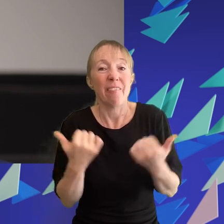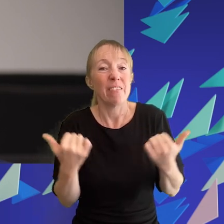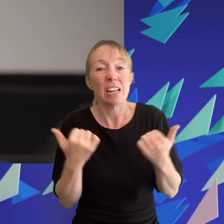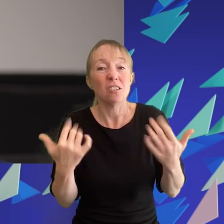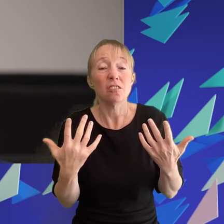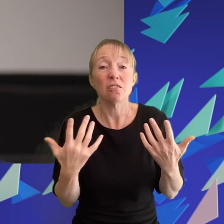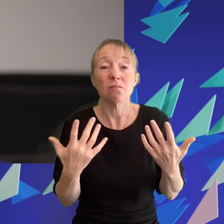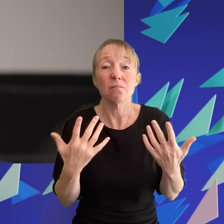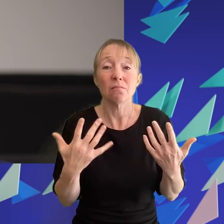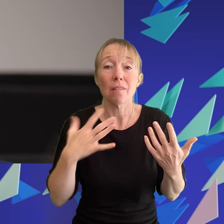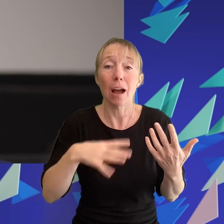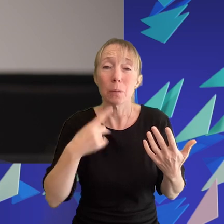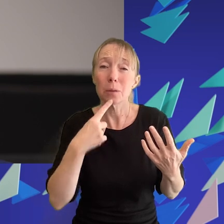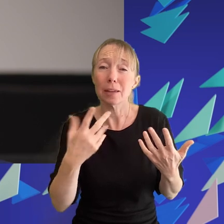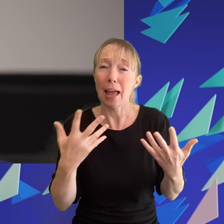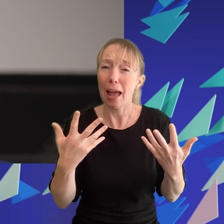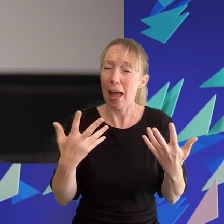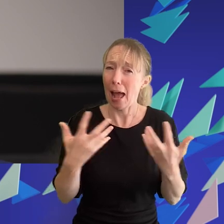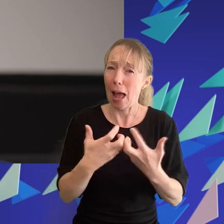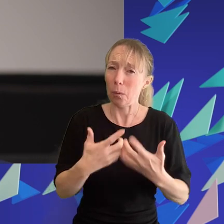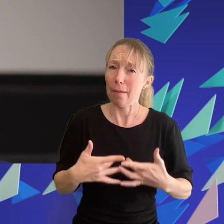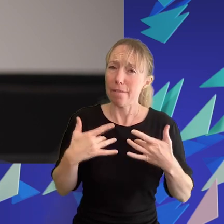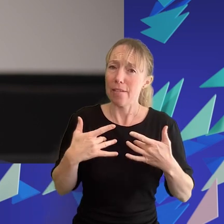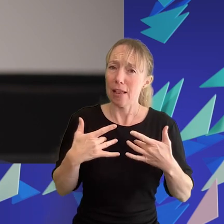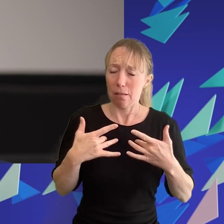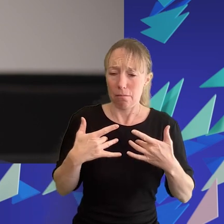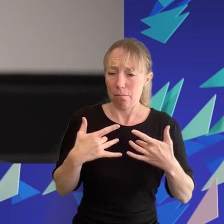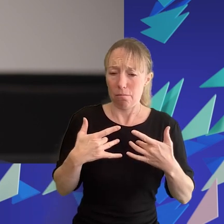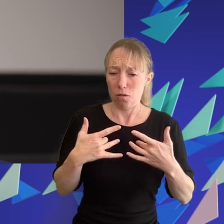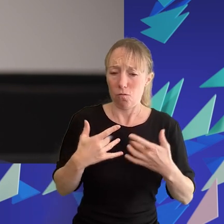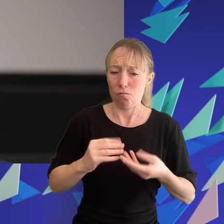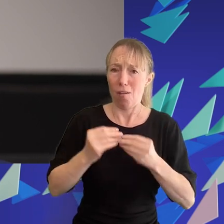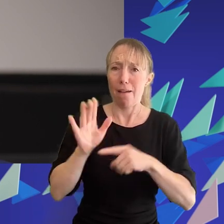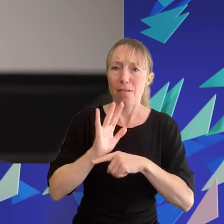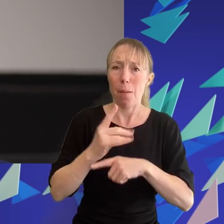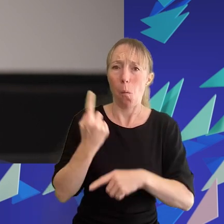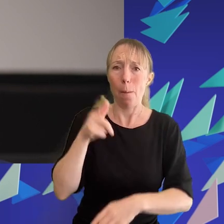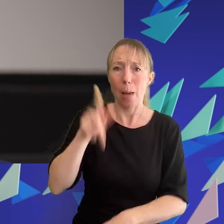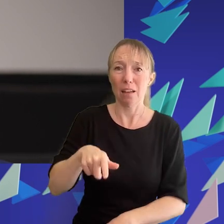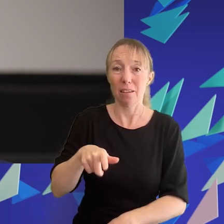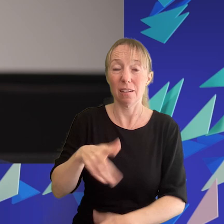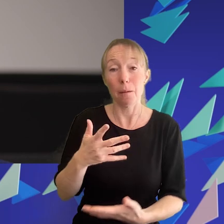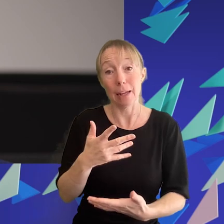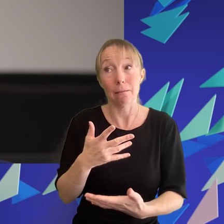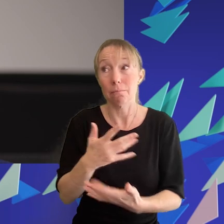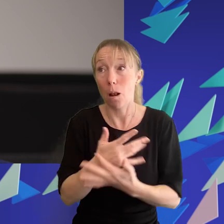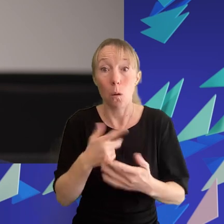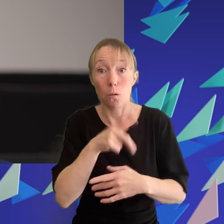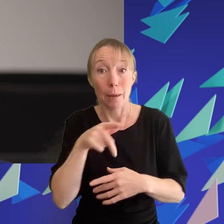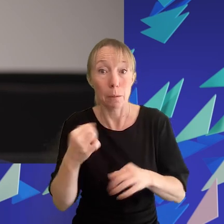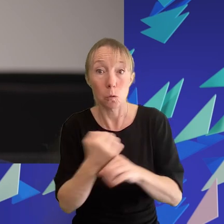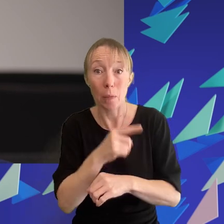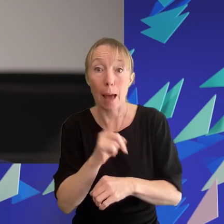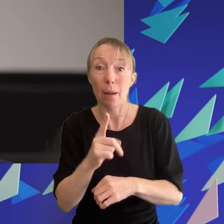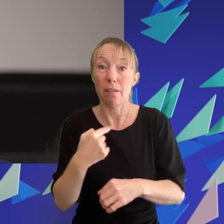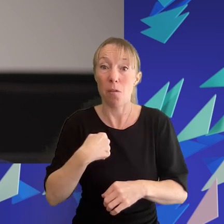I have done that, and I wanted to say, well, how it feels to make a film about just one person, which is the most common thing. But for me, it was kind of,